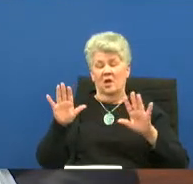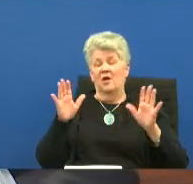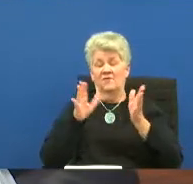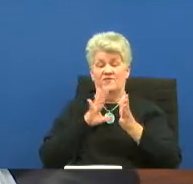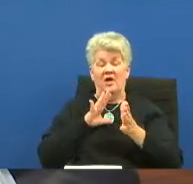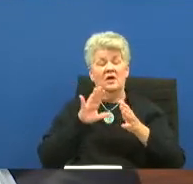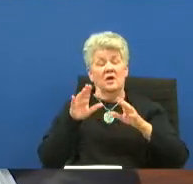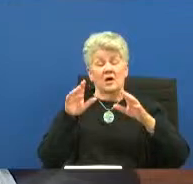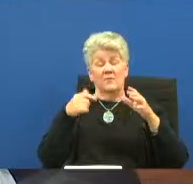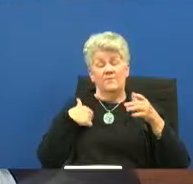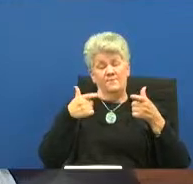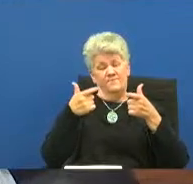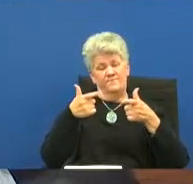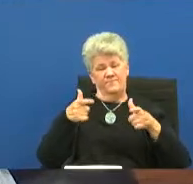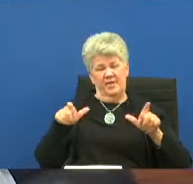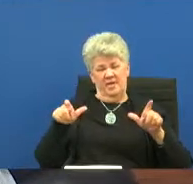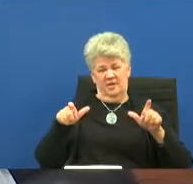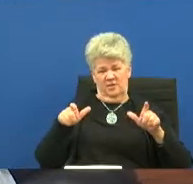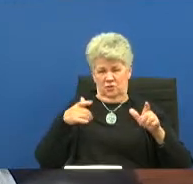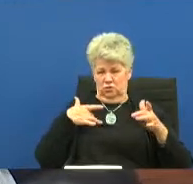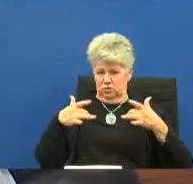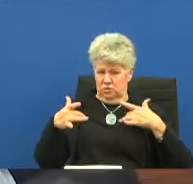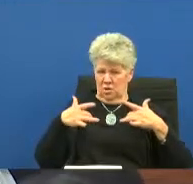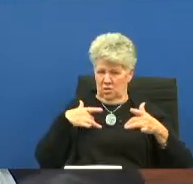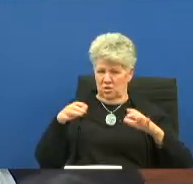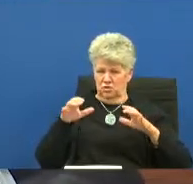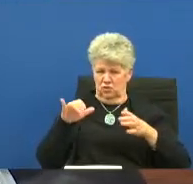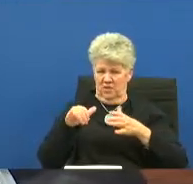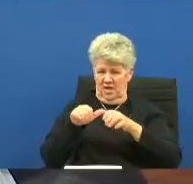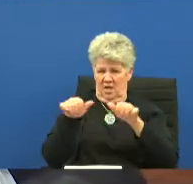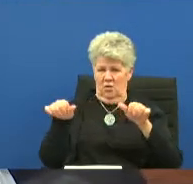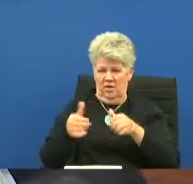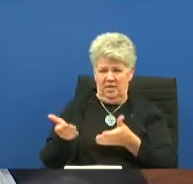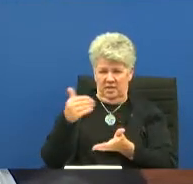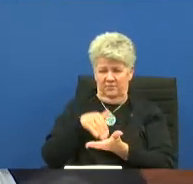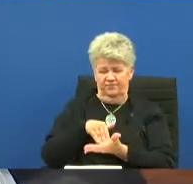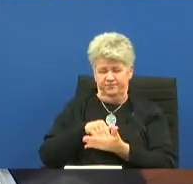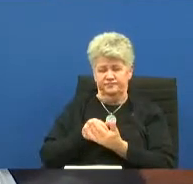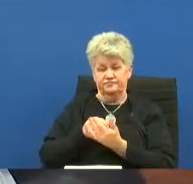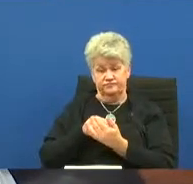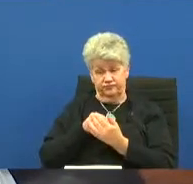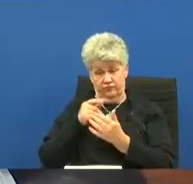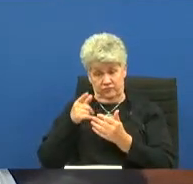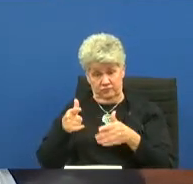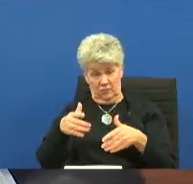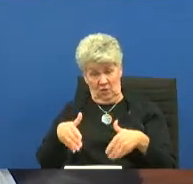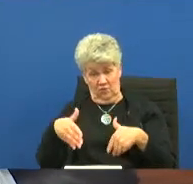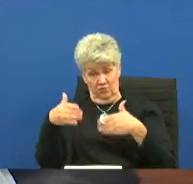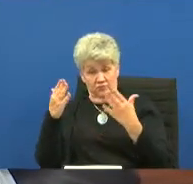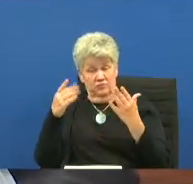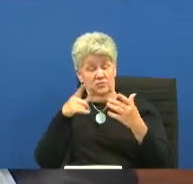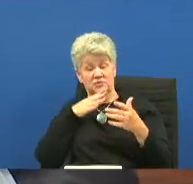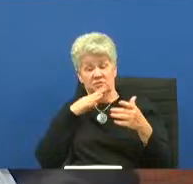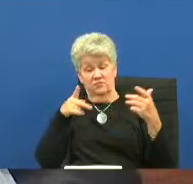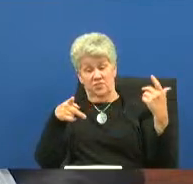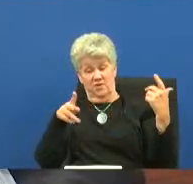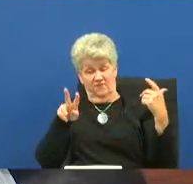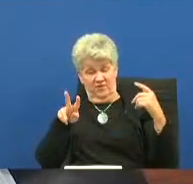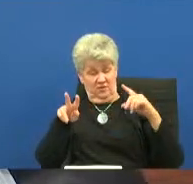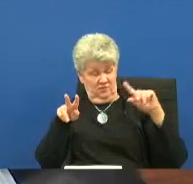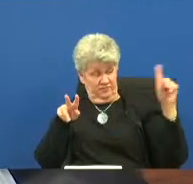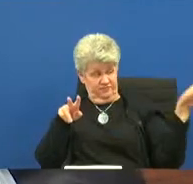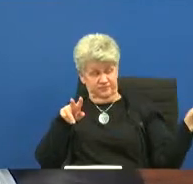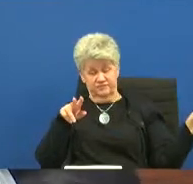concern of redoing that area. My question is, and you brought up Prairieville versus this one,